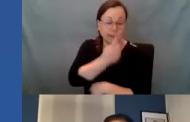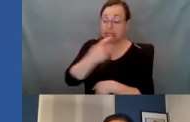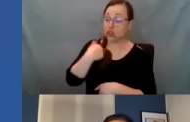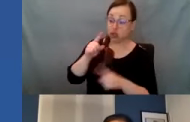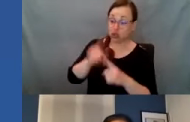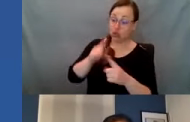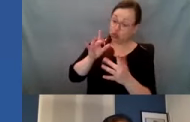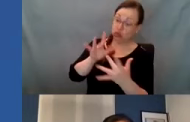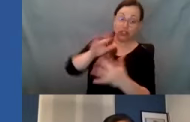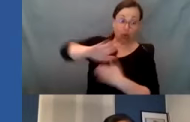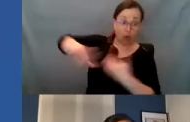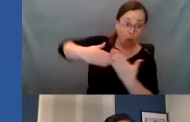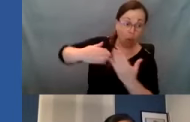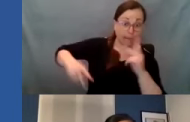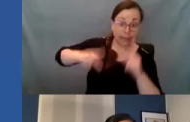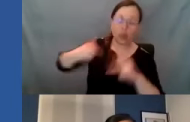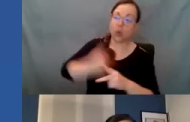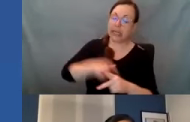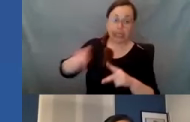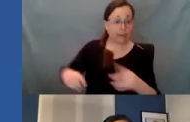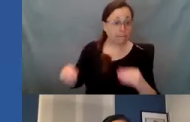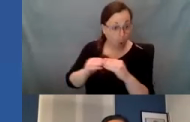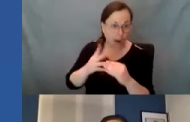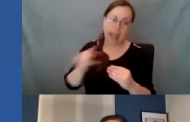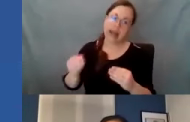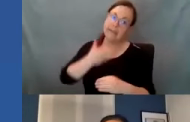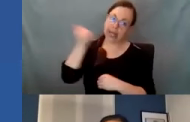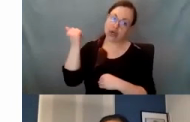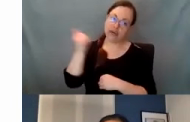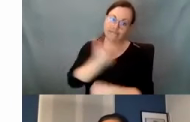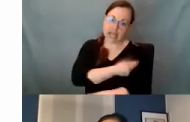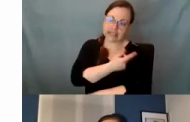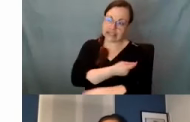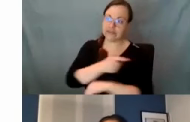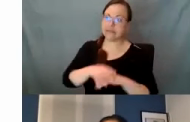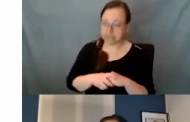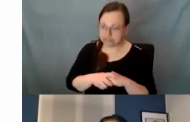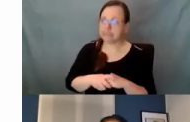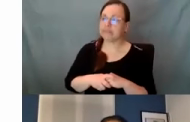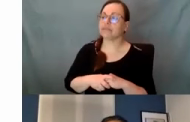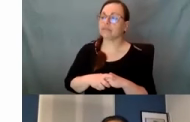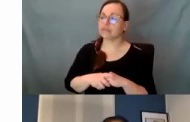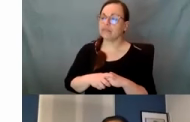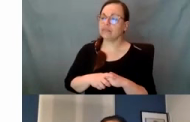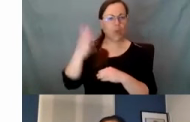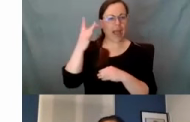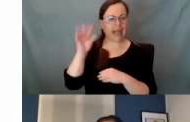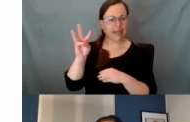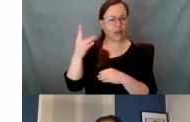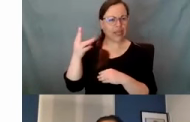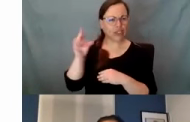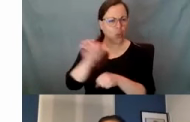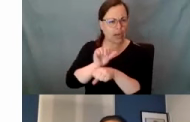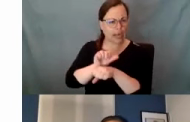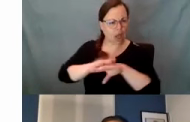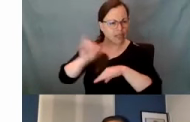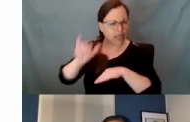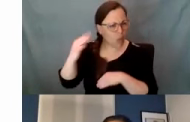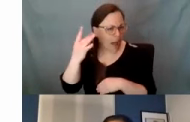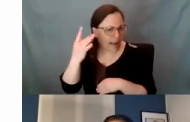have more and perhaps better vaccines. So why is WHO working on this? We are working on this because on